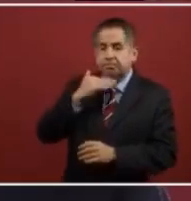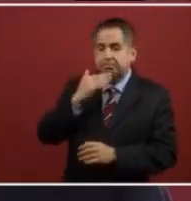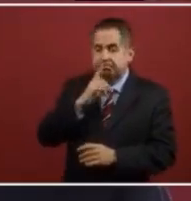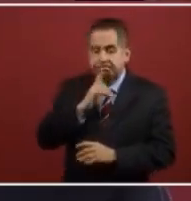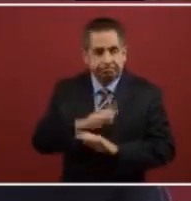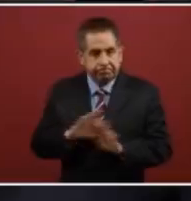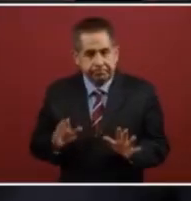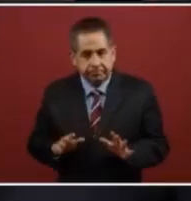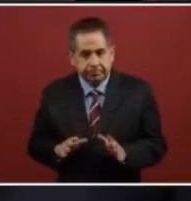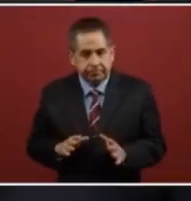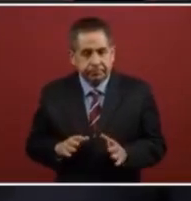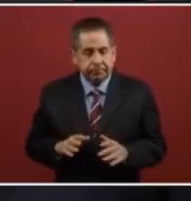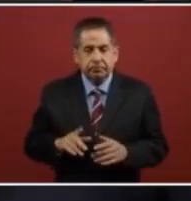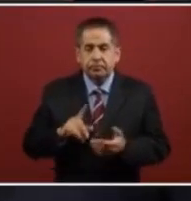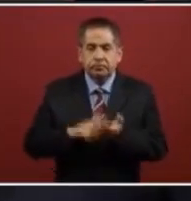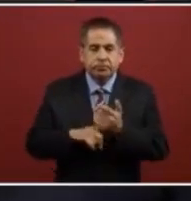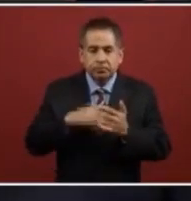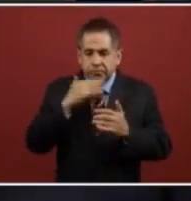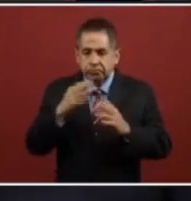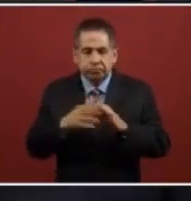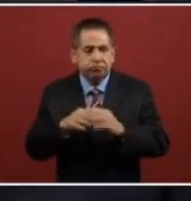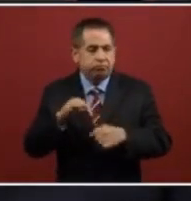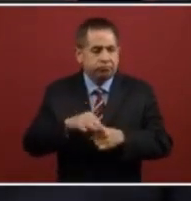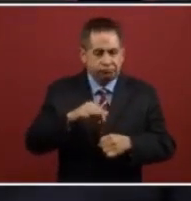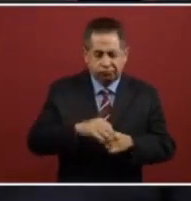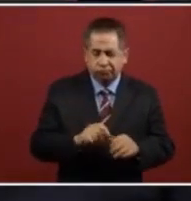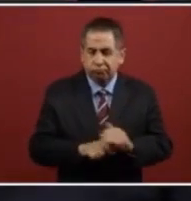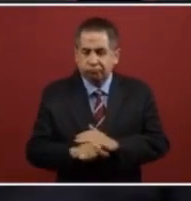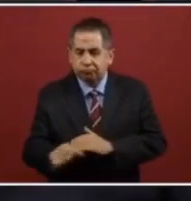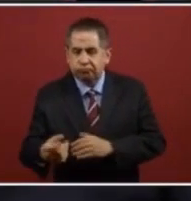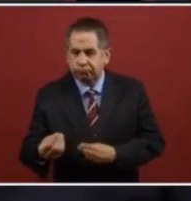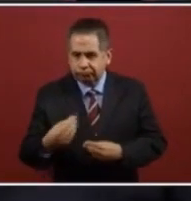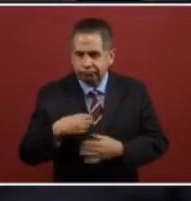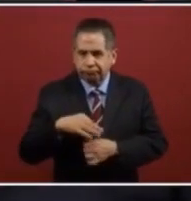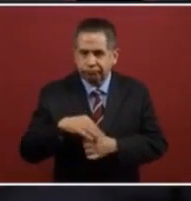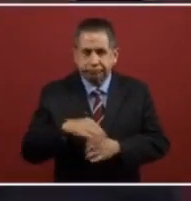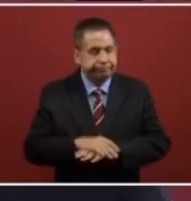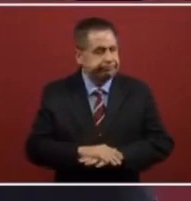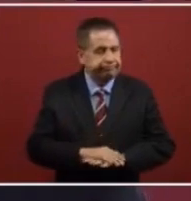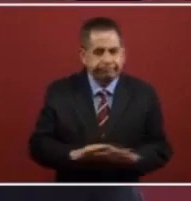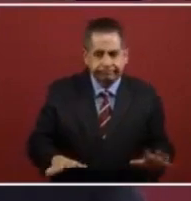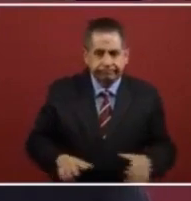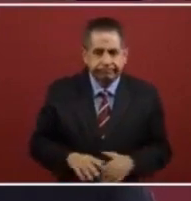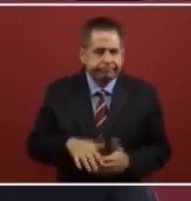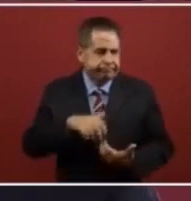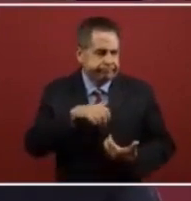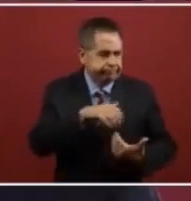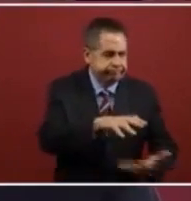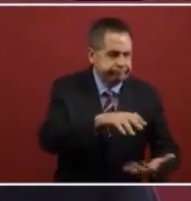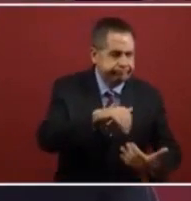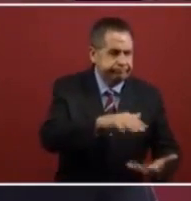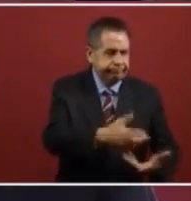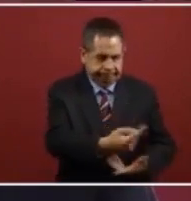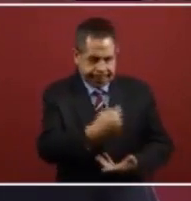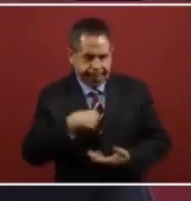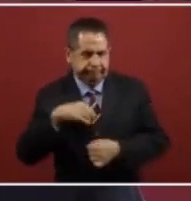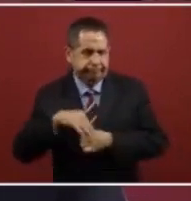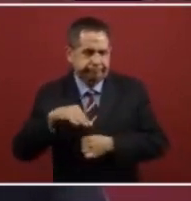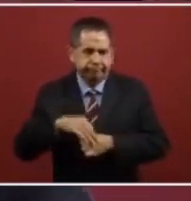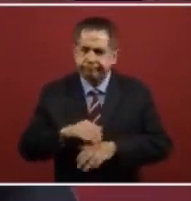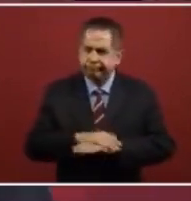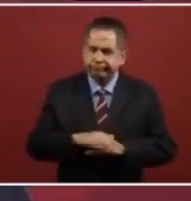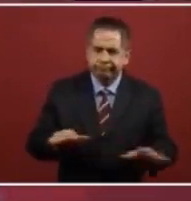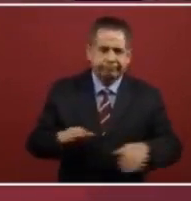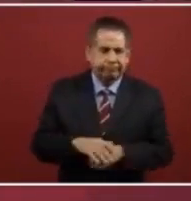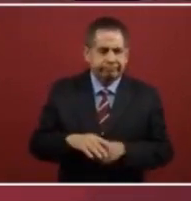get caught doing esas fraudulent prácticas things. de compra de He voto, can't buy votes. de entregar despensas, You can't be given frijol like